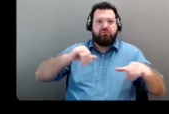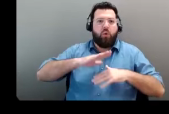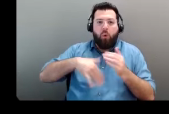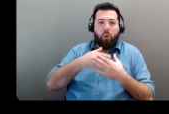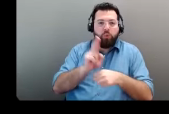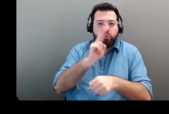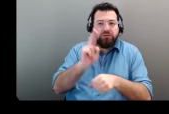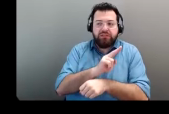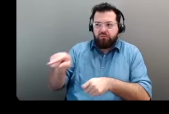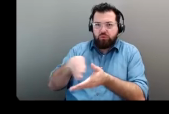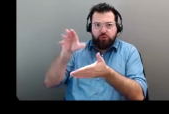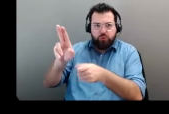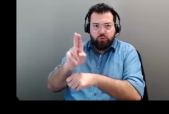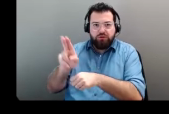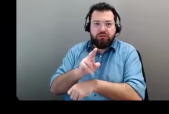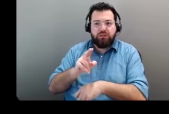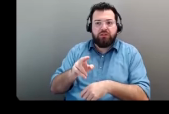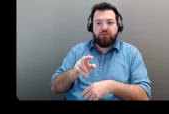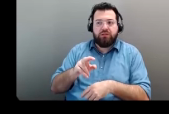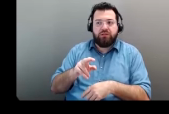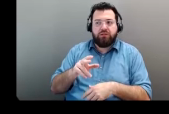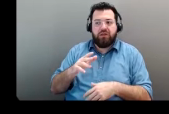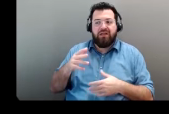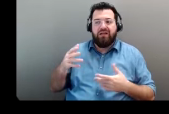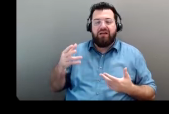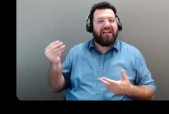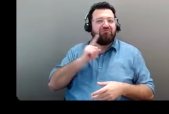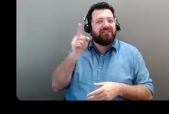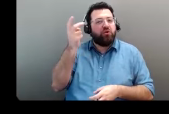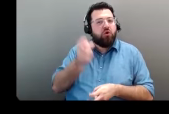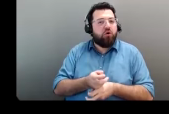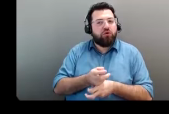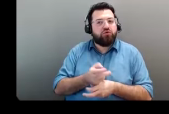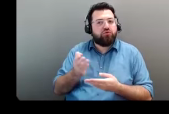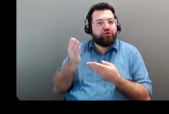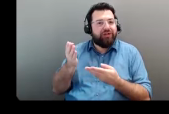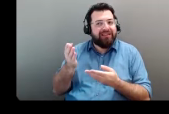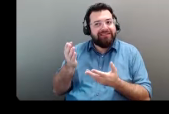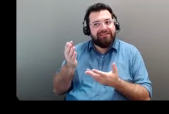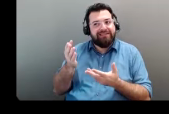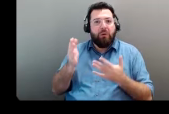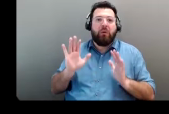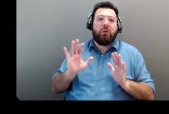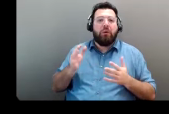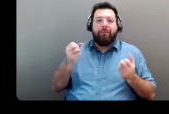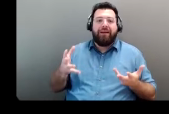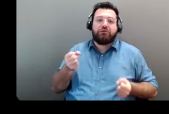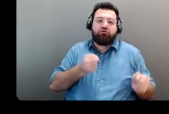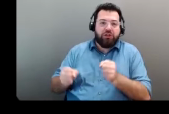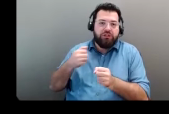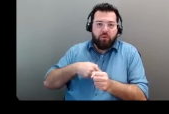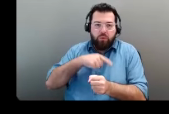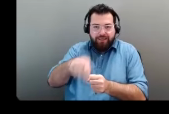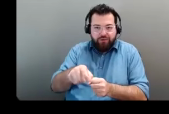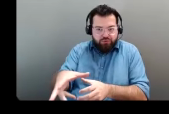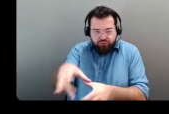it's hard to politely kind of suggest that there's a lot of different strategies that we need to implement, and it's a